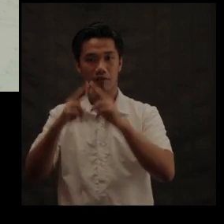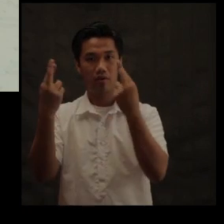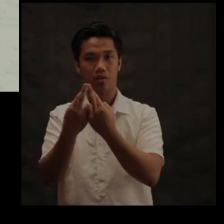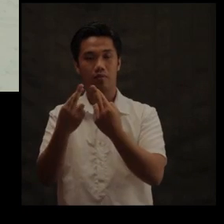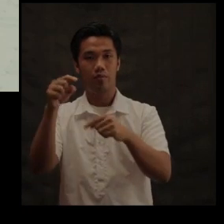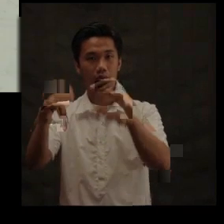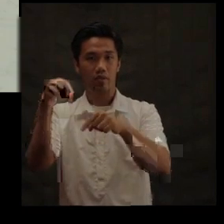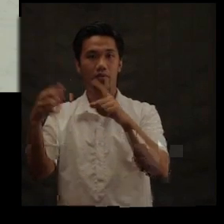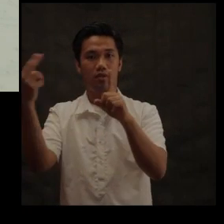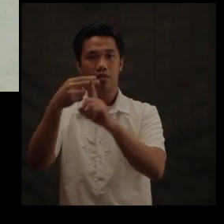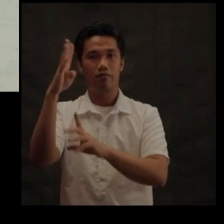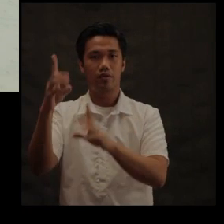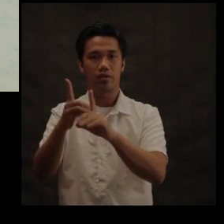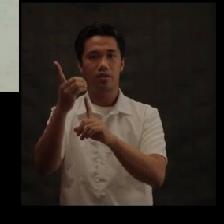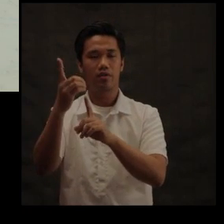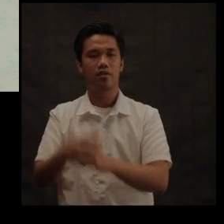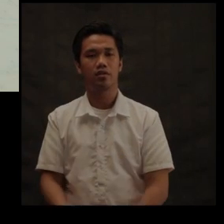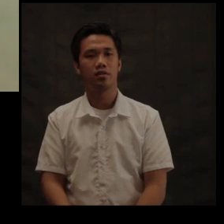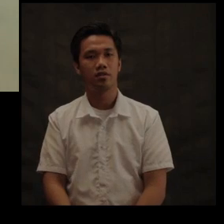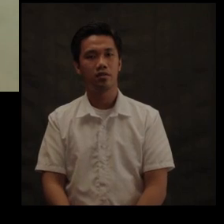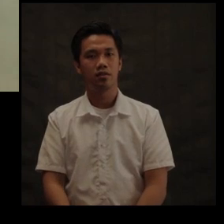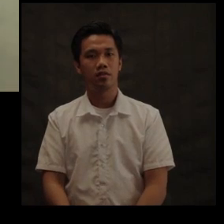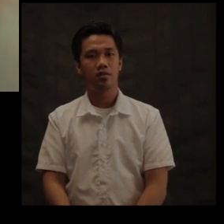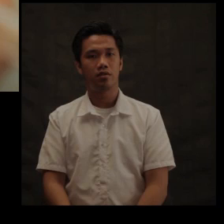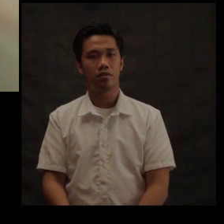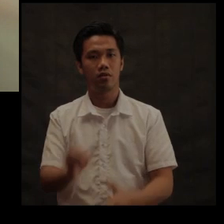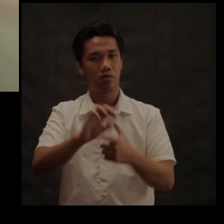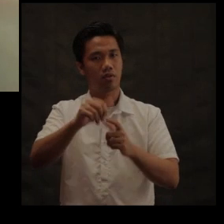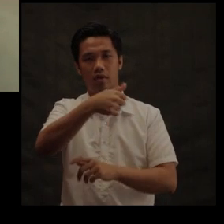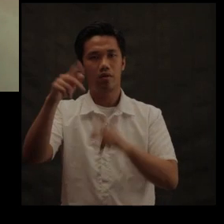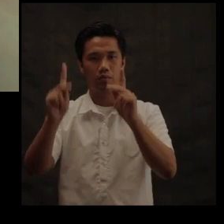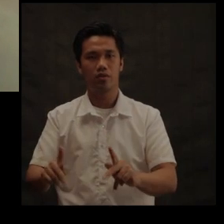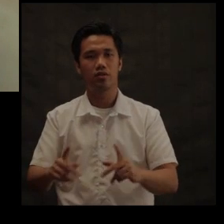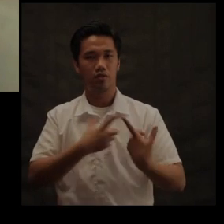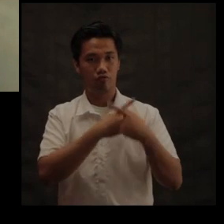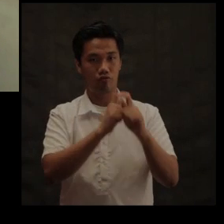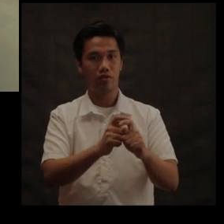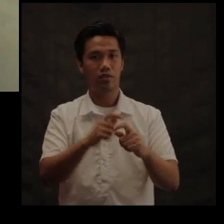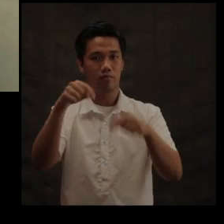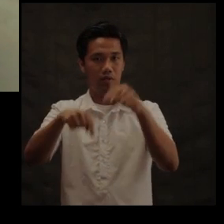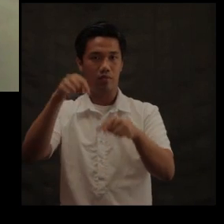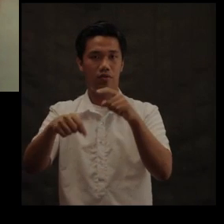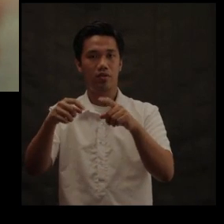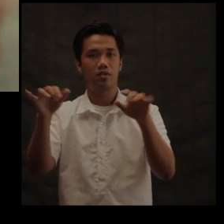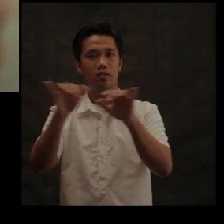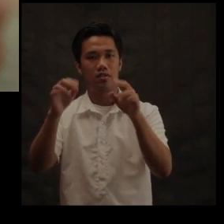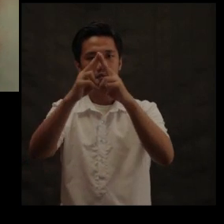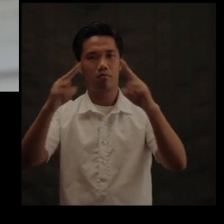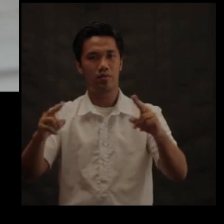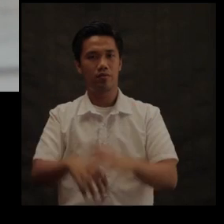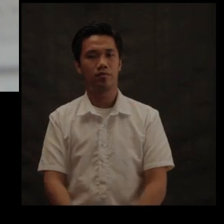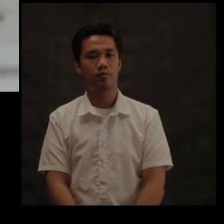of a PWD within the 4th degree of consanguinity or affinity, or any person of the PWD's confidence from the same